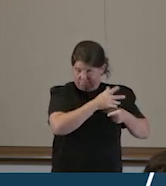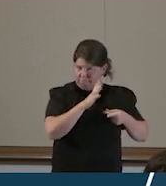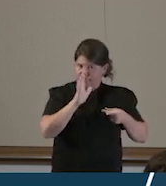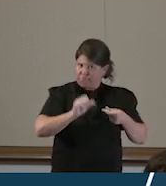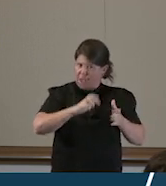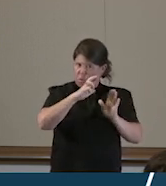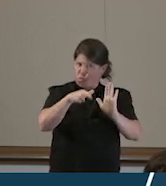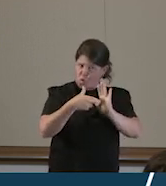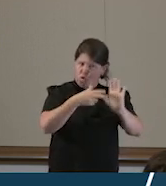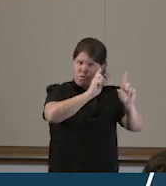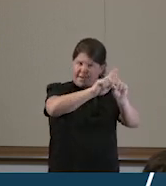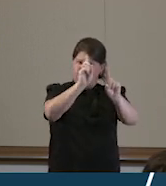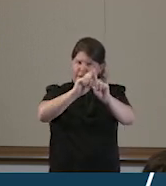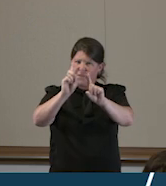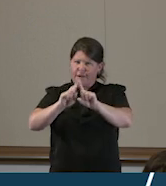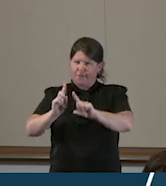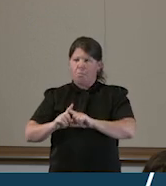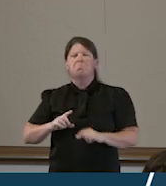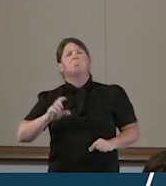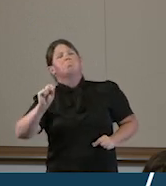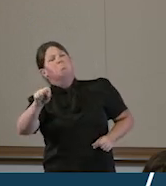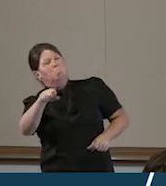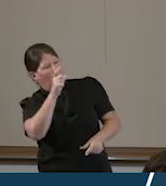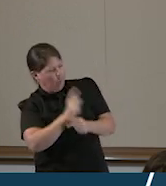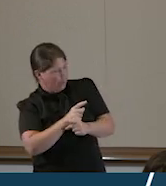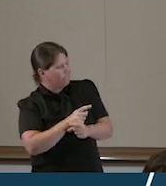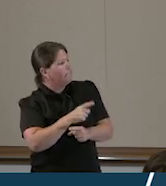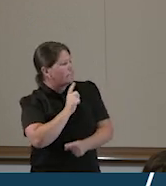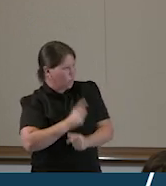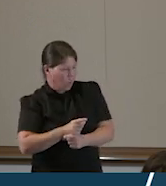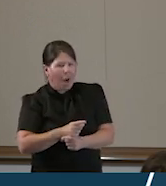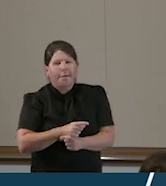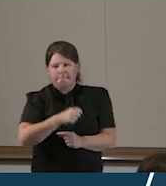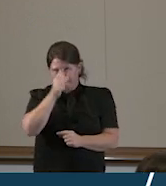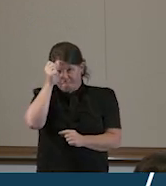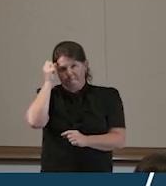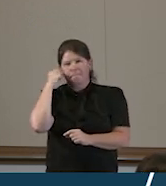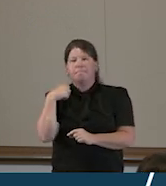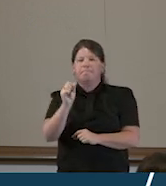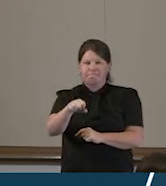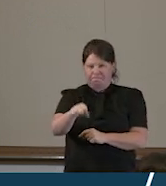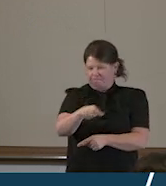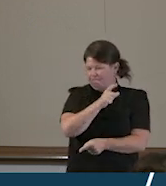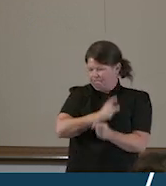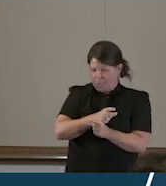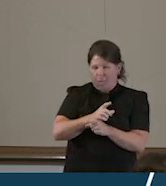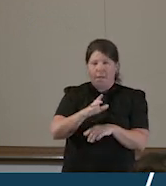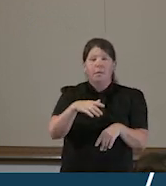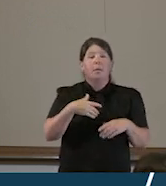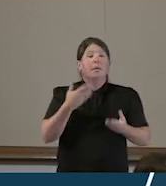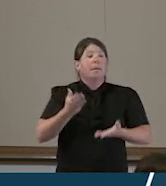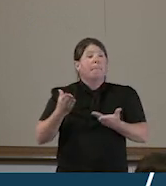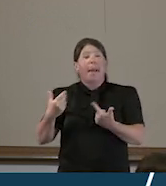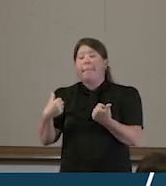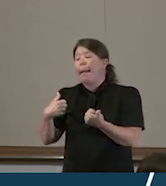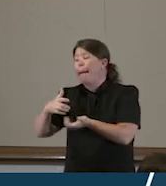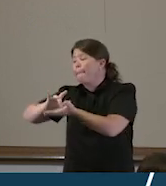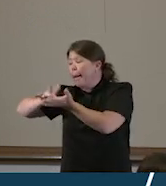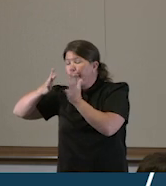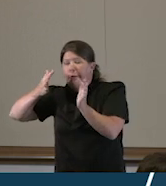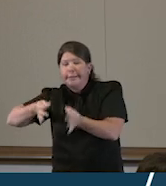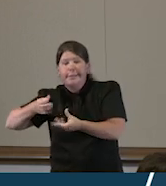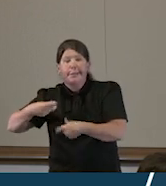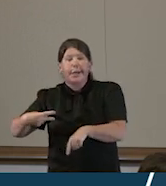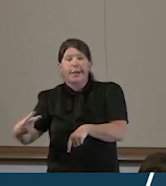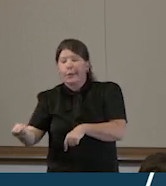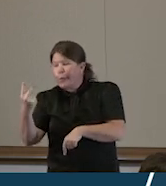doesn't matter, right? So I can have 2. So she asked, can you have different supporters for different things? Yes, you can have different supporters for medical decisions, different